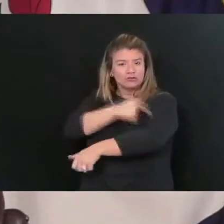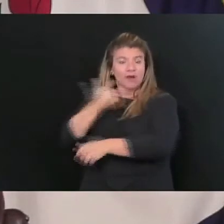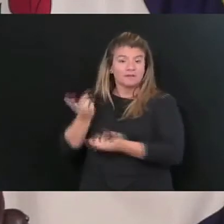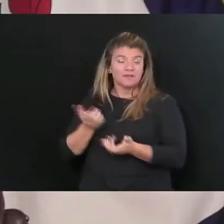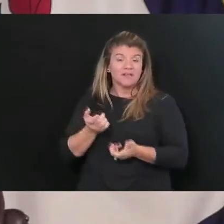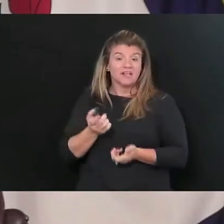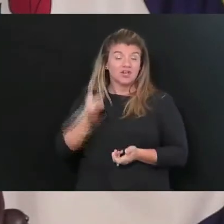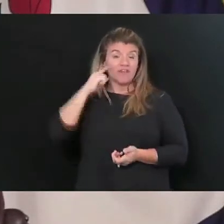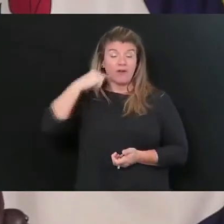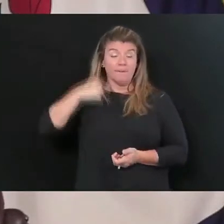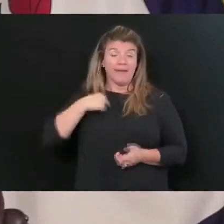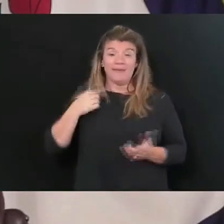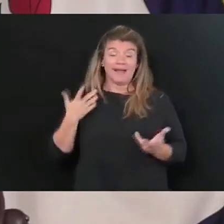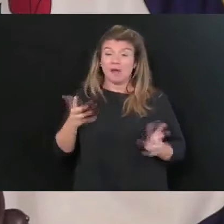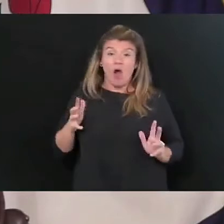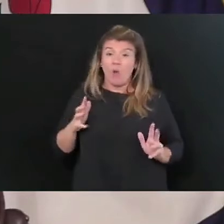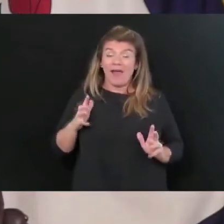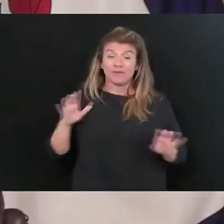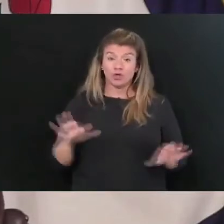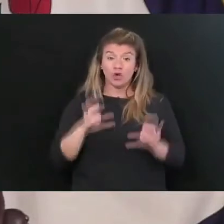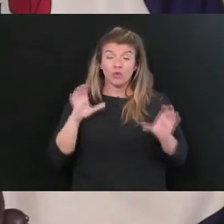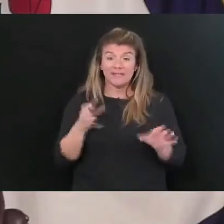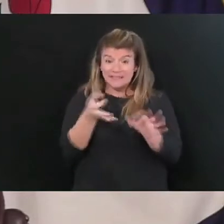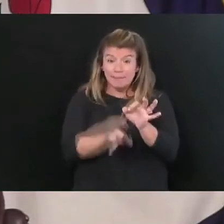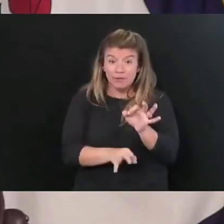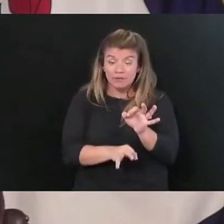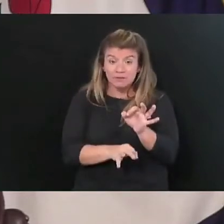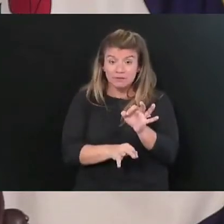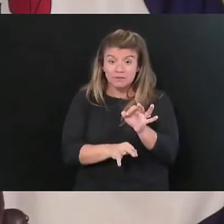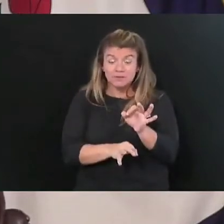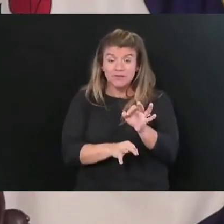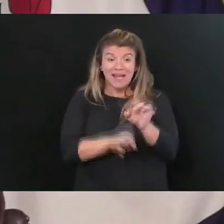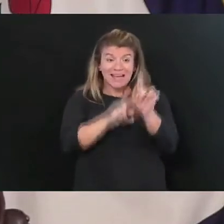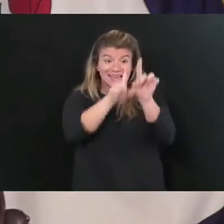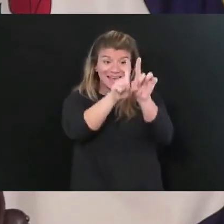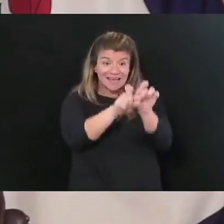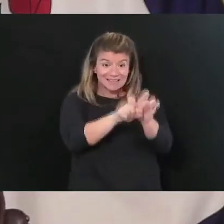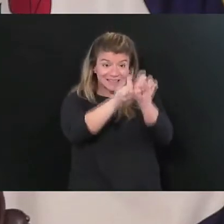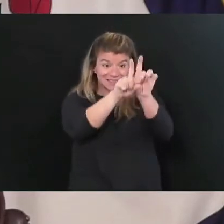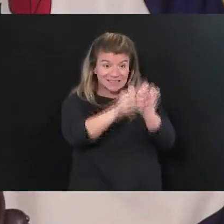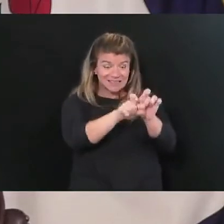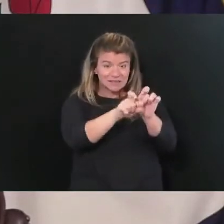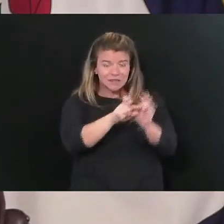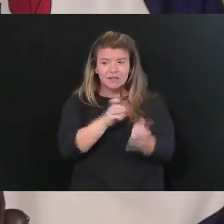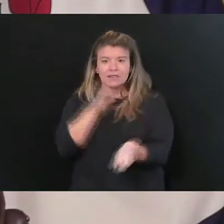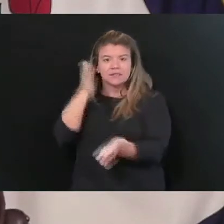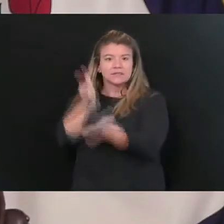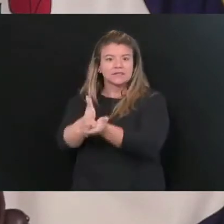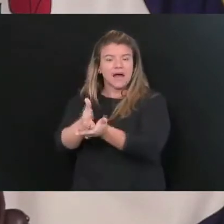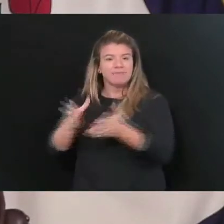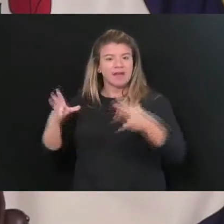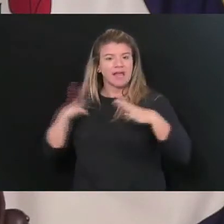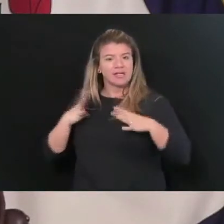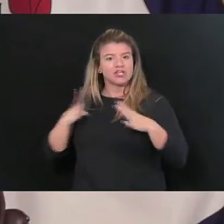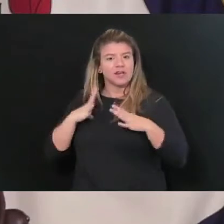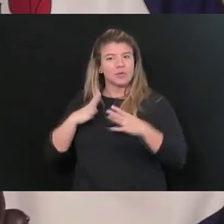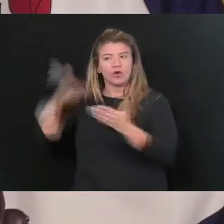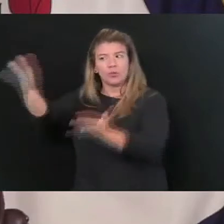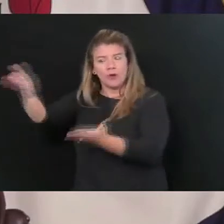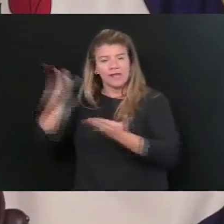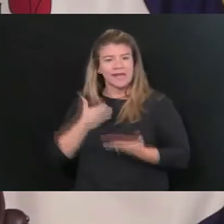me. It's just as simple as test, cut out the vacations where we're bringing this stuff home,